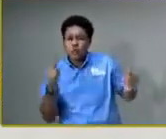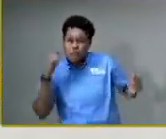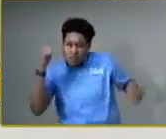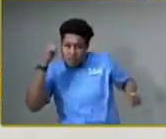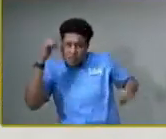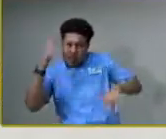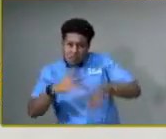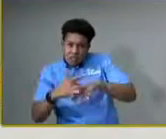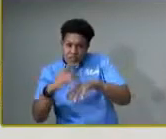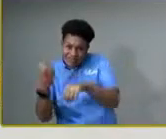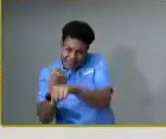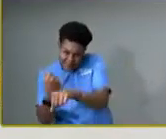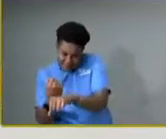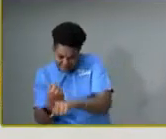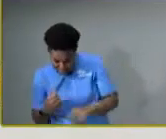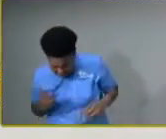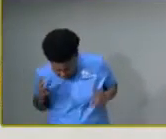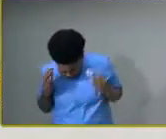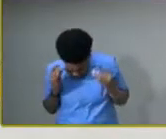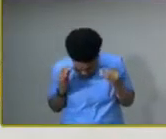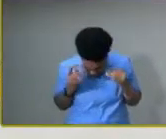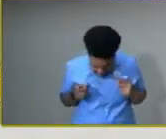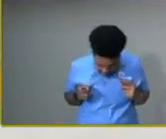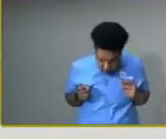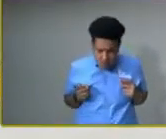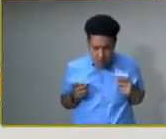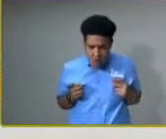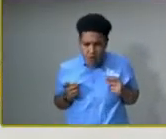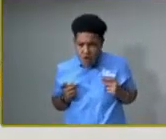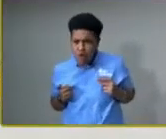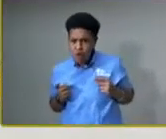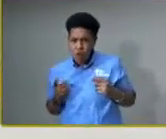in mind to try to respond